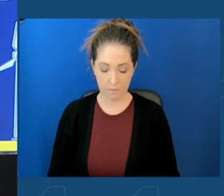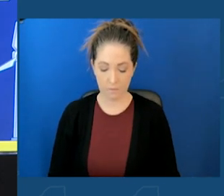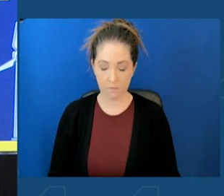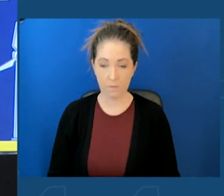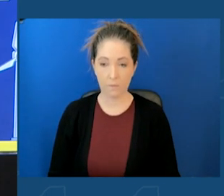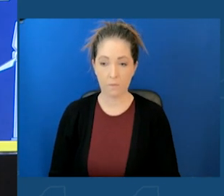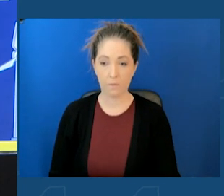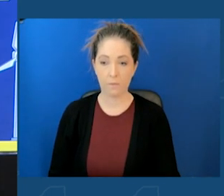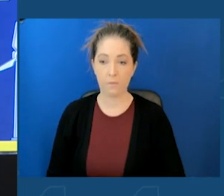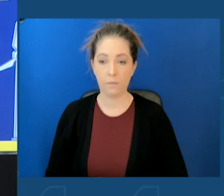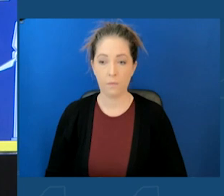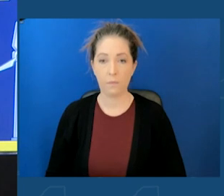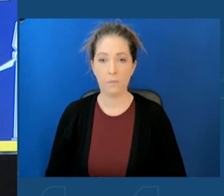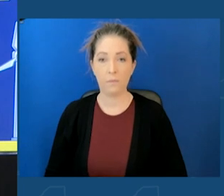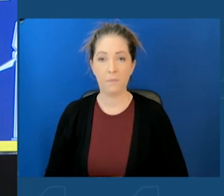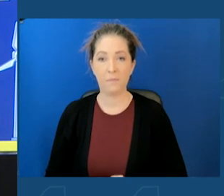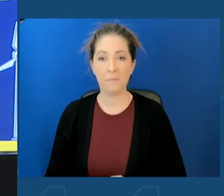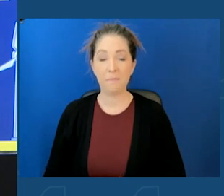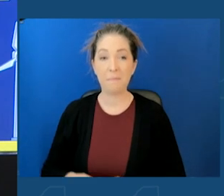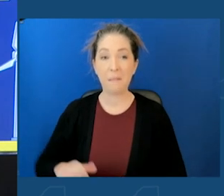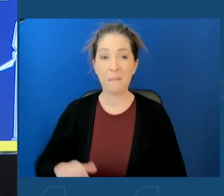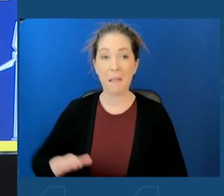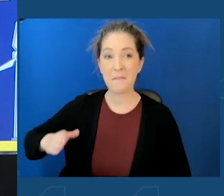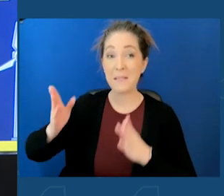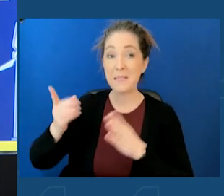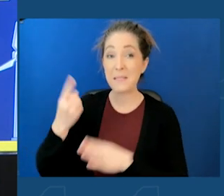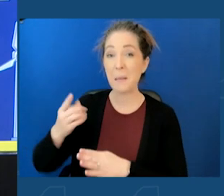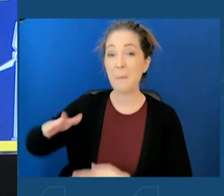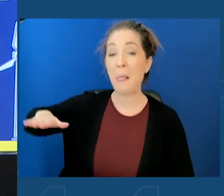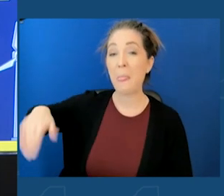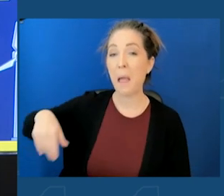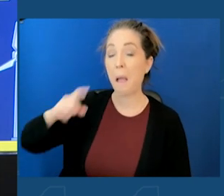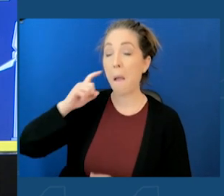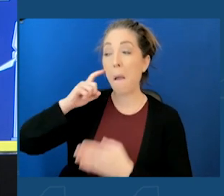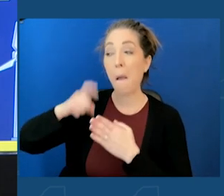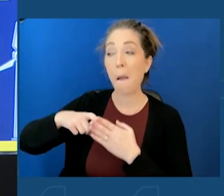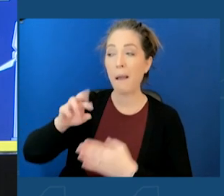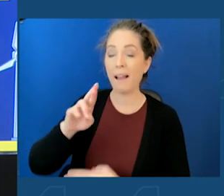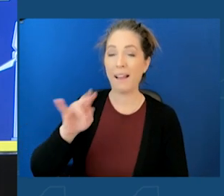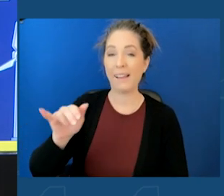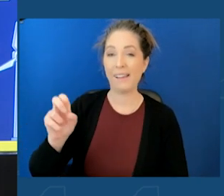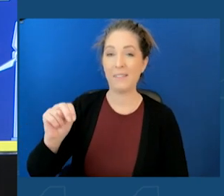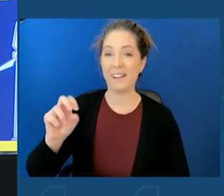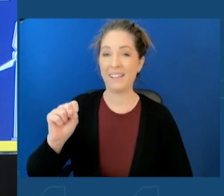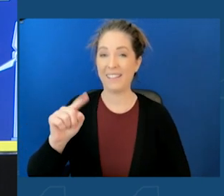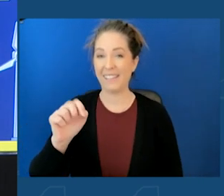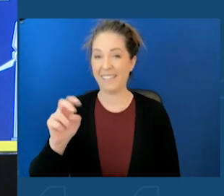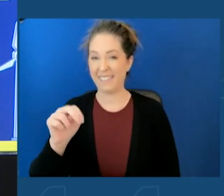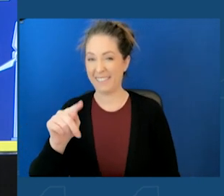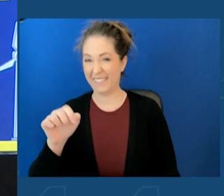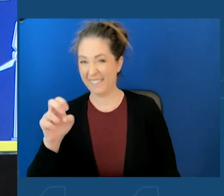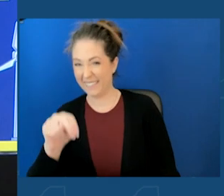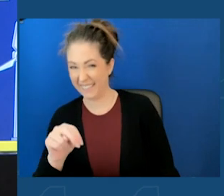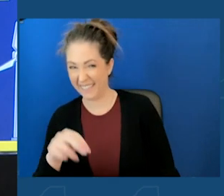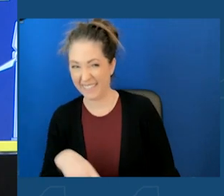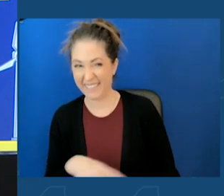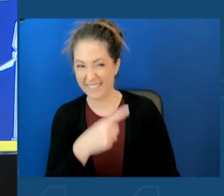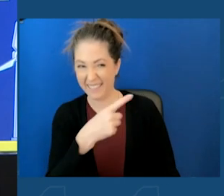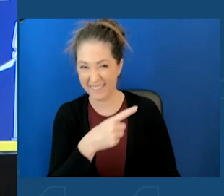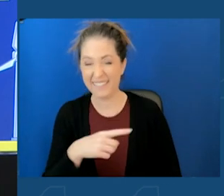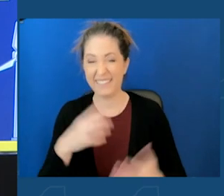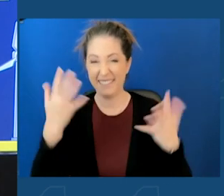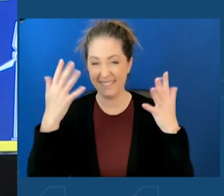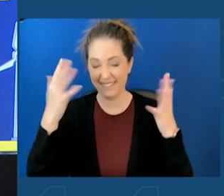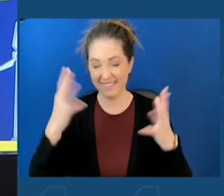And we have a latecomer, which I caught out of the corner of my eye, Ryan Stanton from the Long Island Federation of Labor.